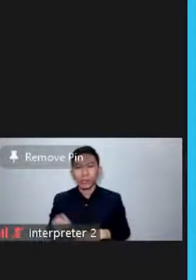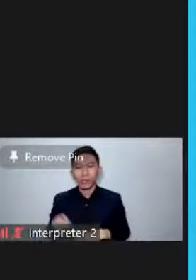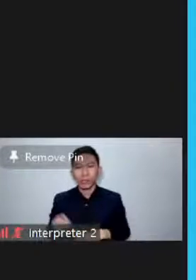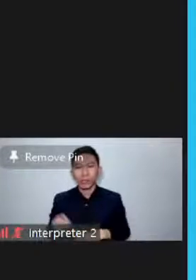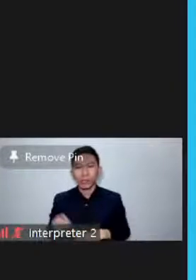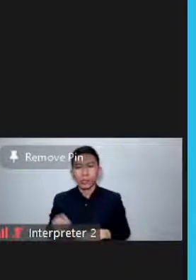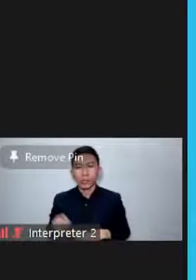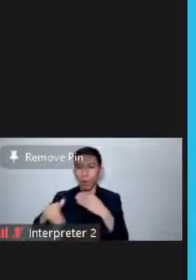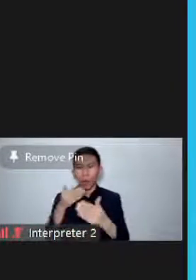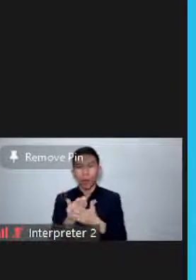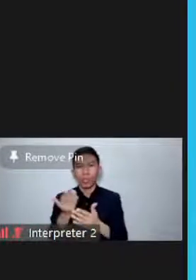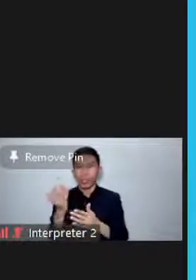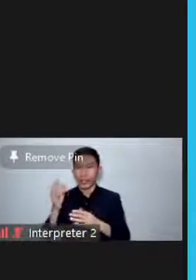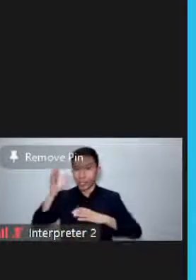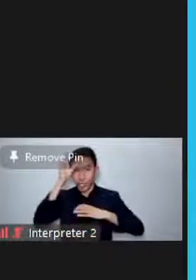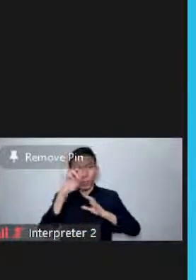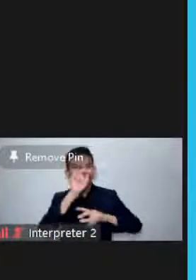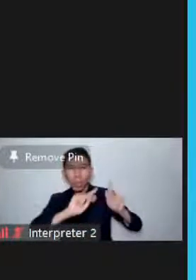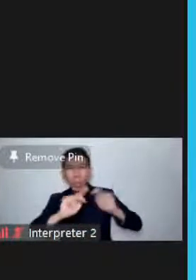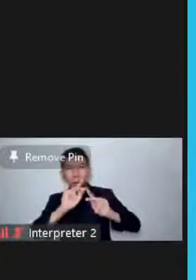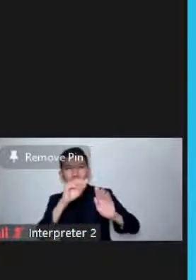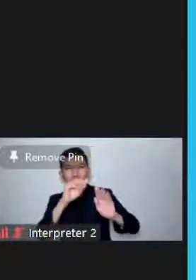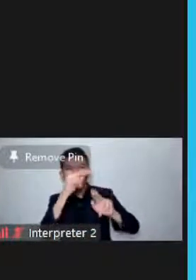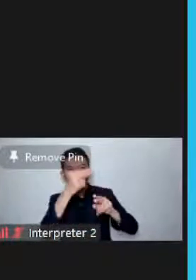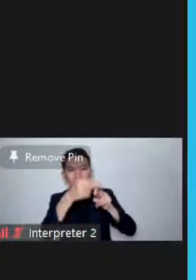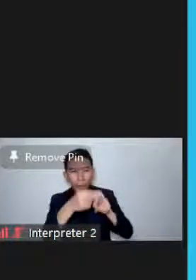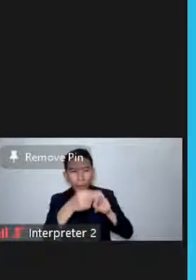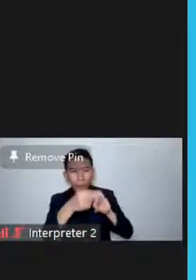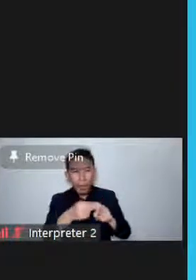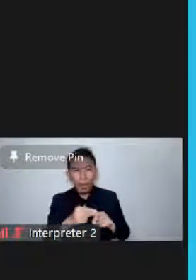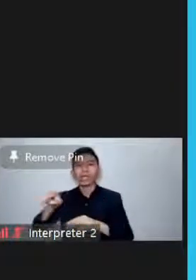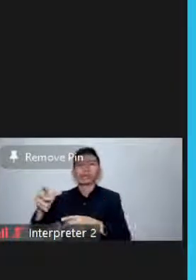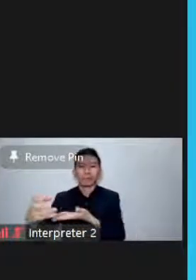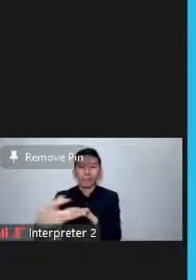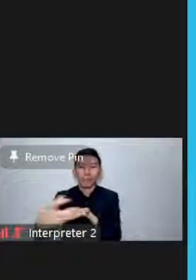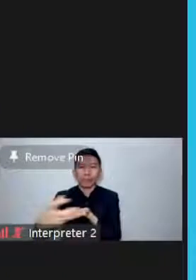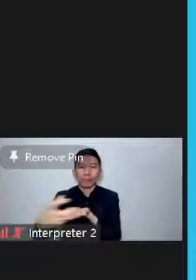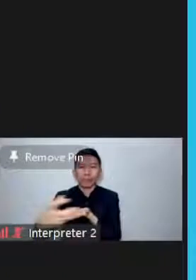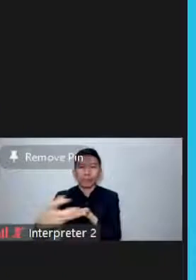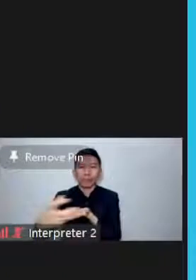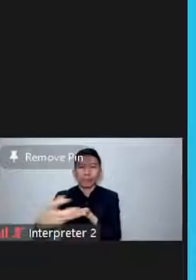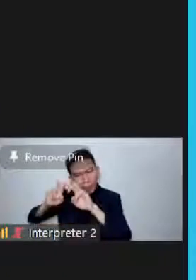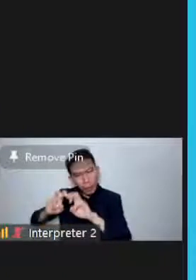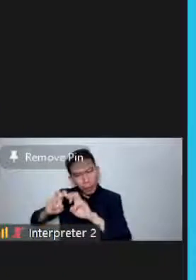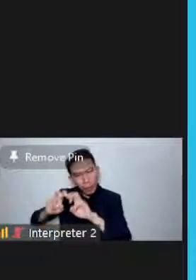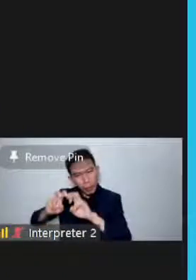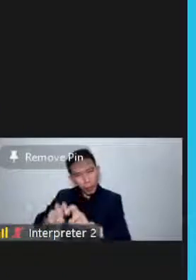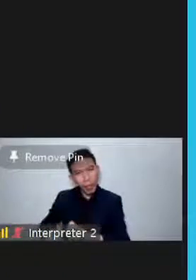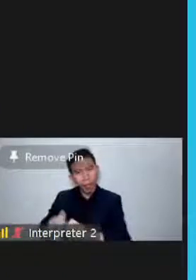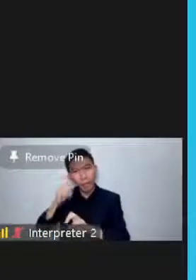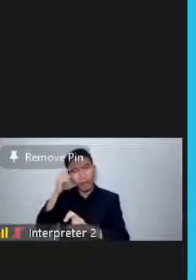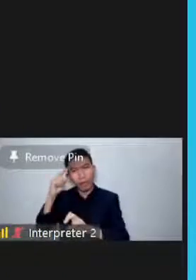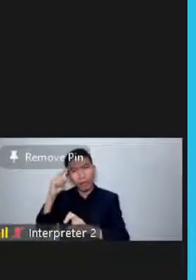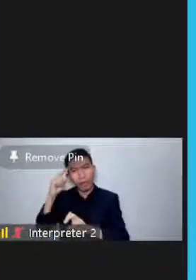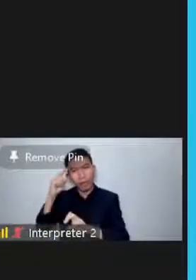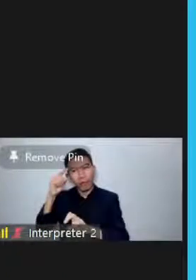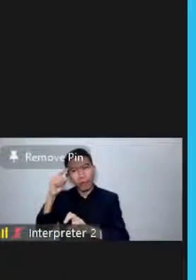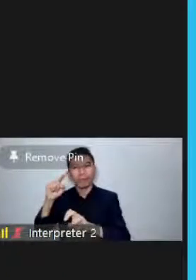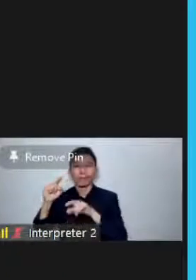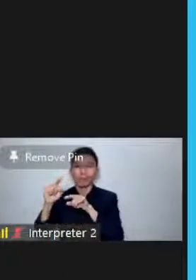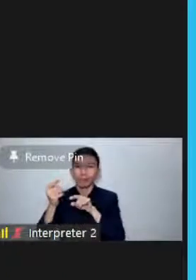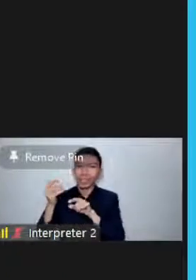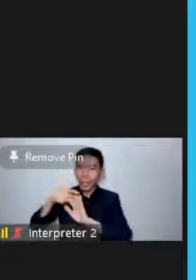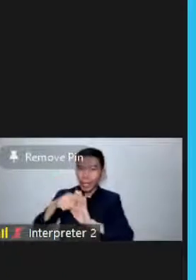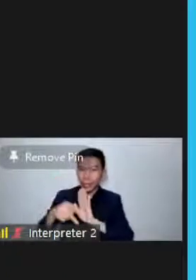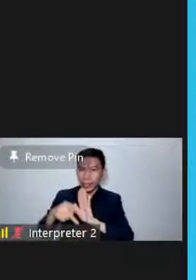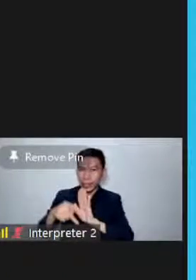the country, and to generate data and analysis to be used for research as well as for policy and decision making,